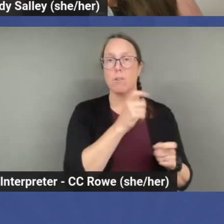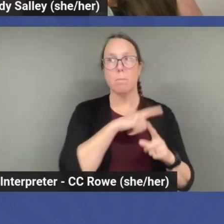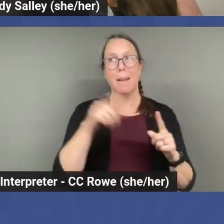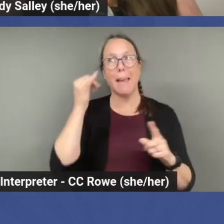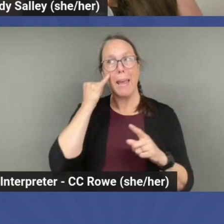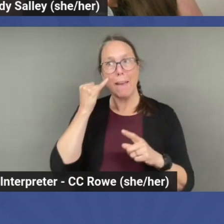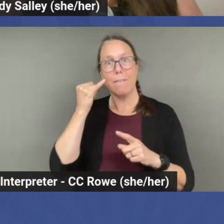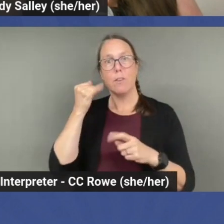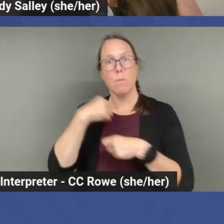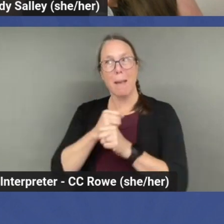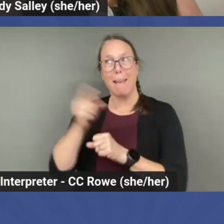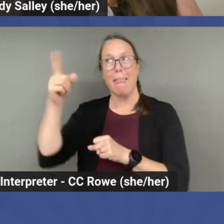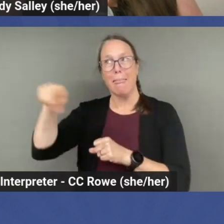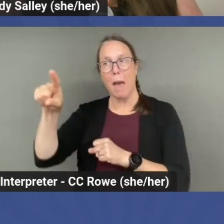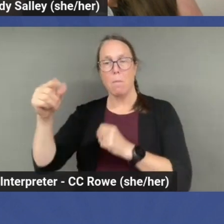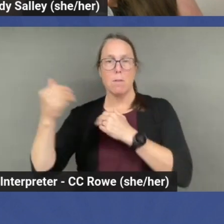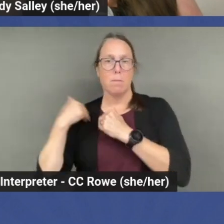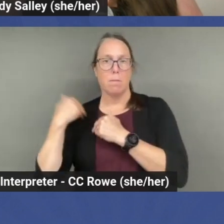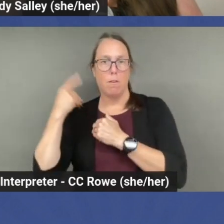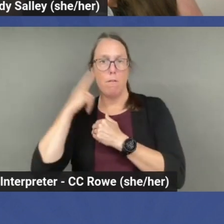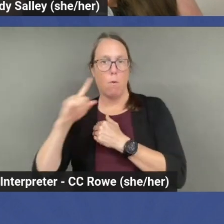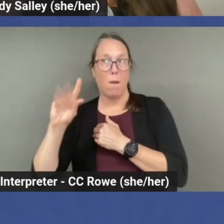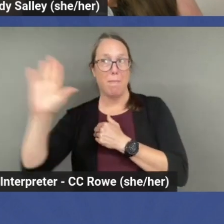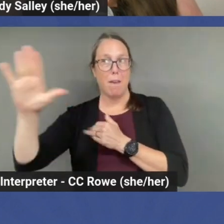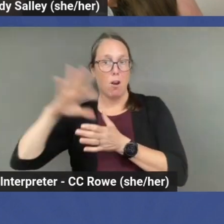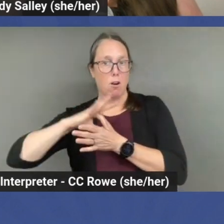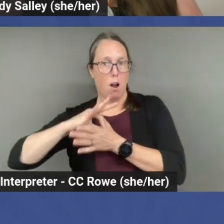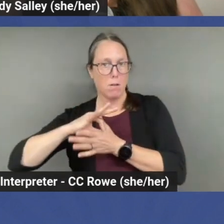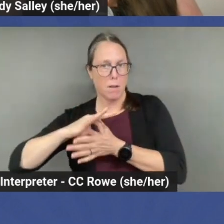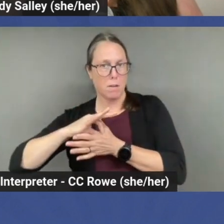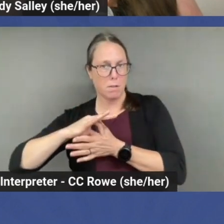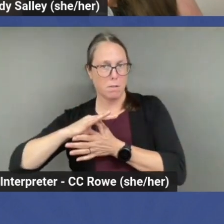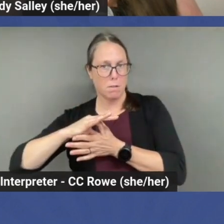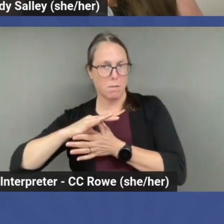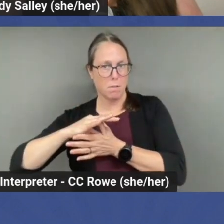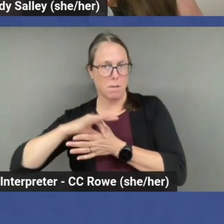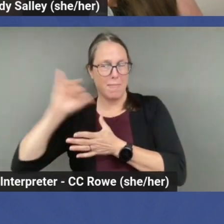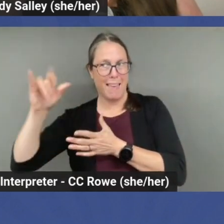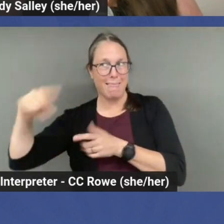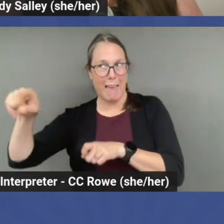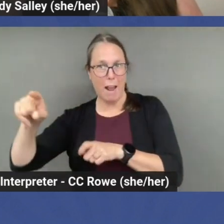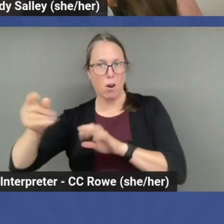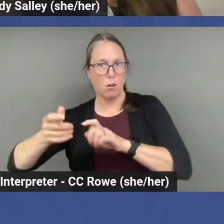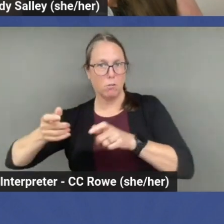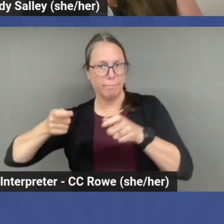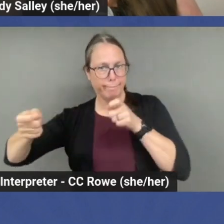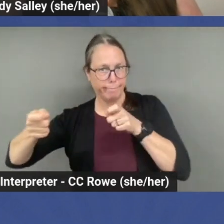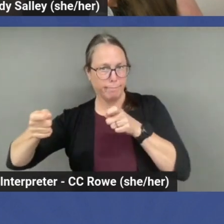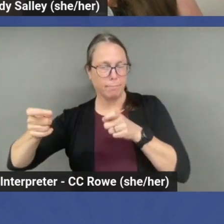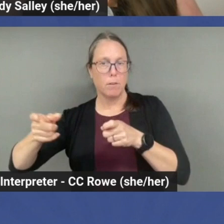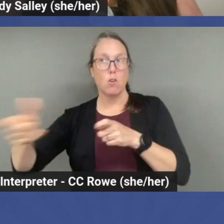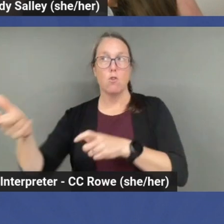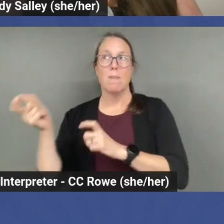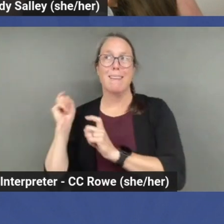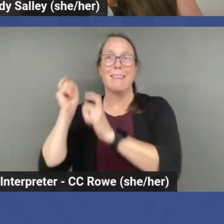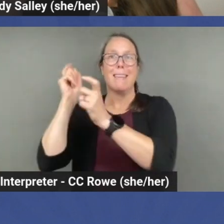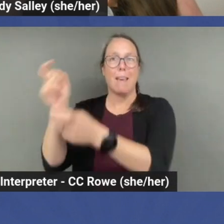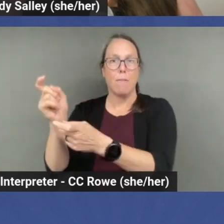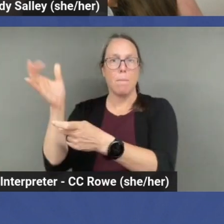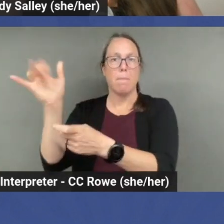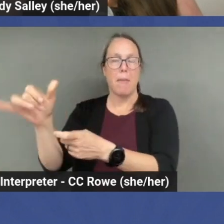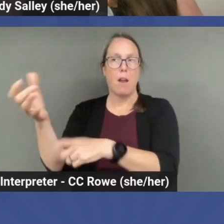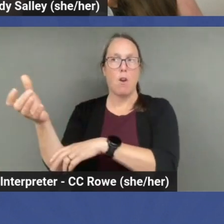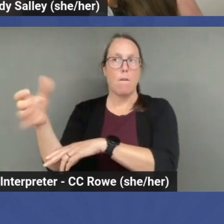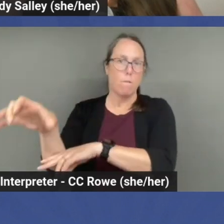for the content that is in front of them, and you put that that enforcement power in what,